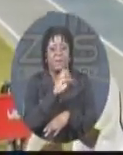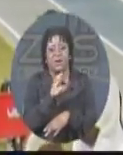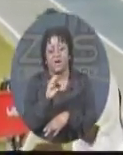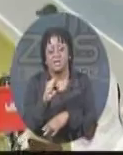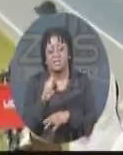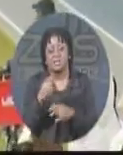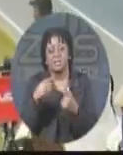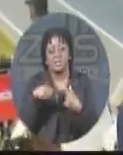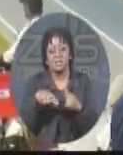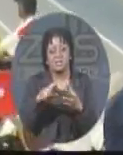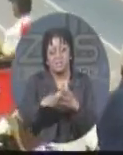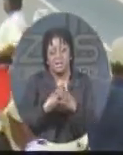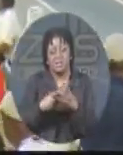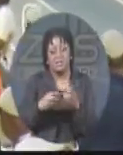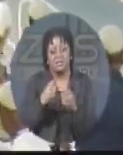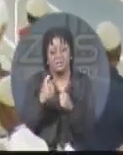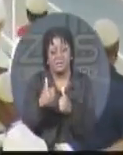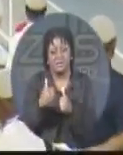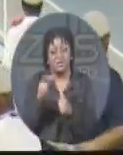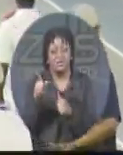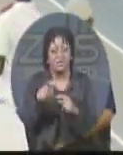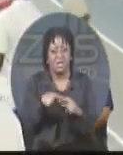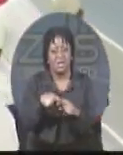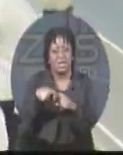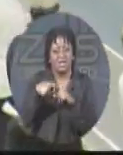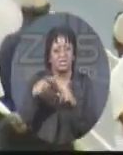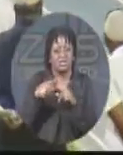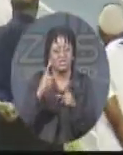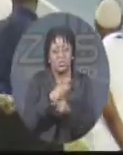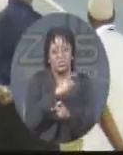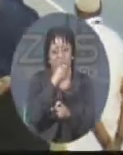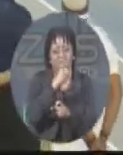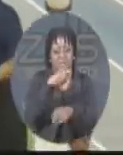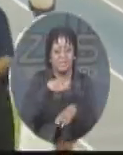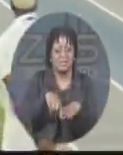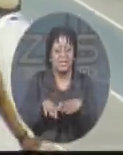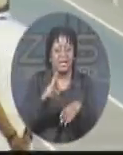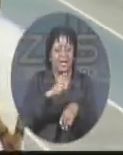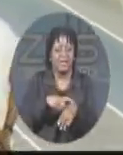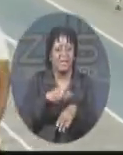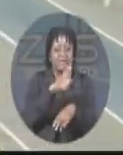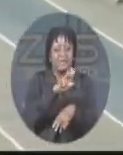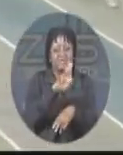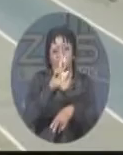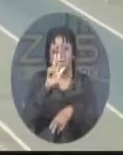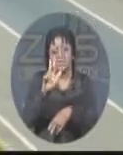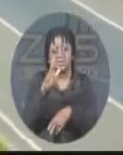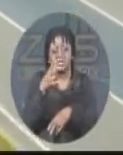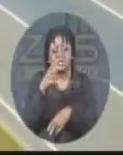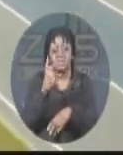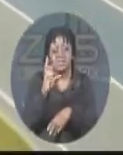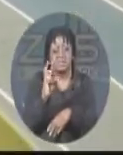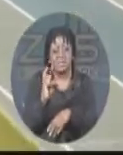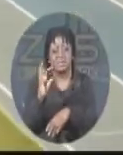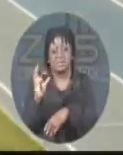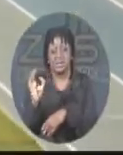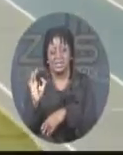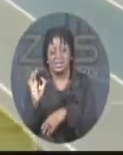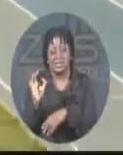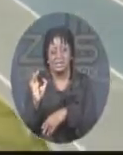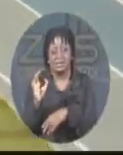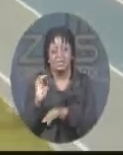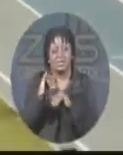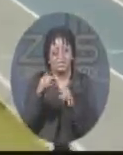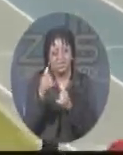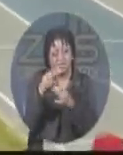heat early in the day, and she held on to win in a time of 53.69, just shy of our own Shawnee